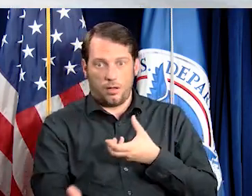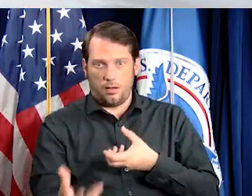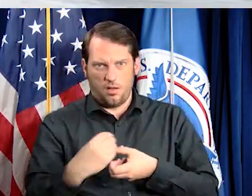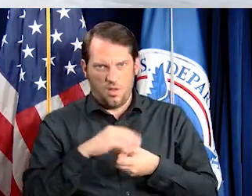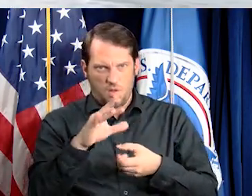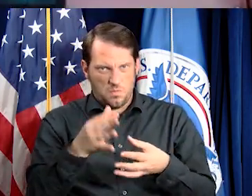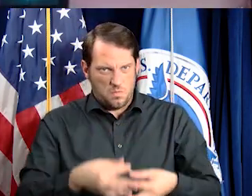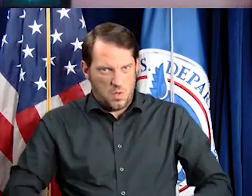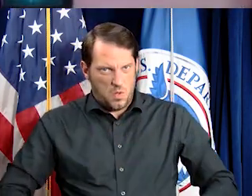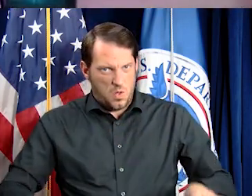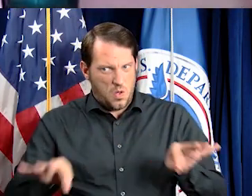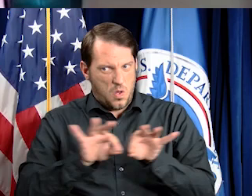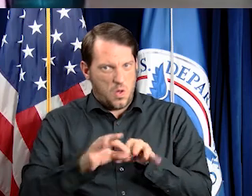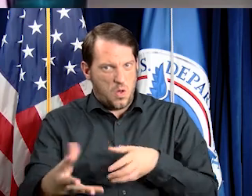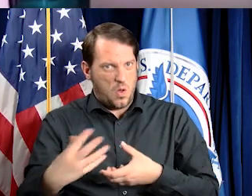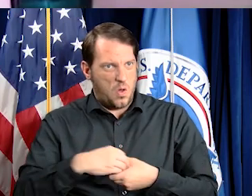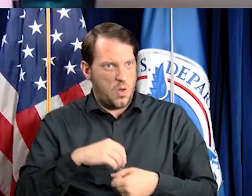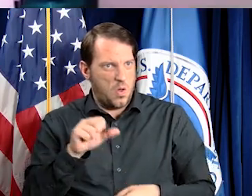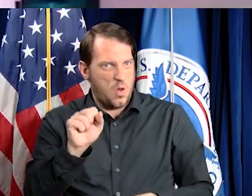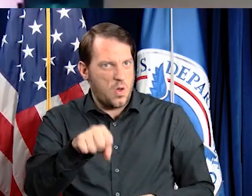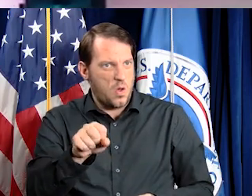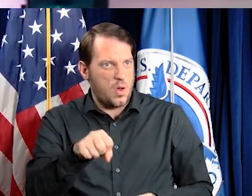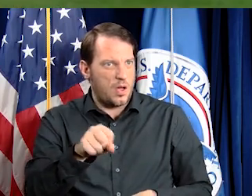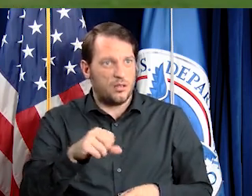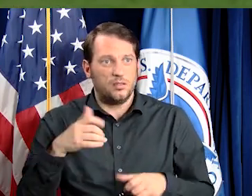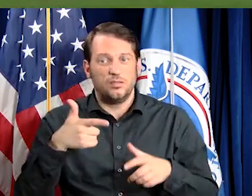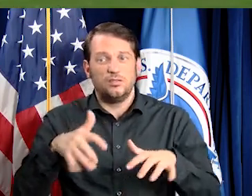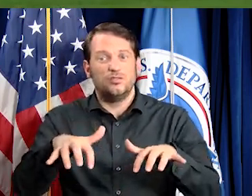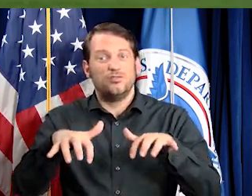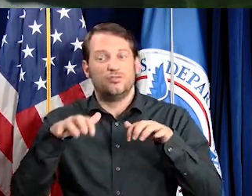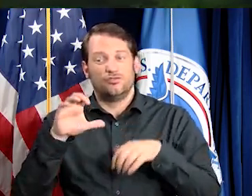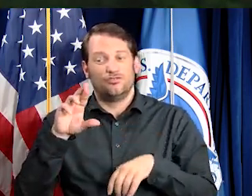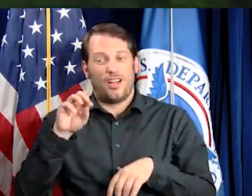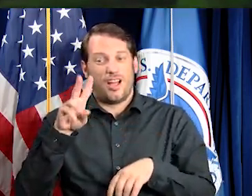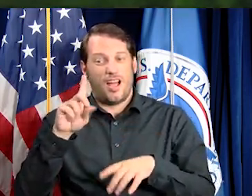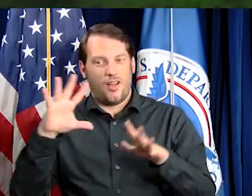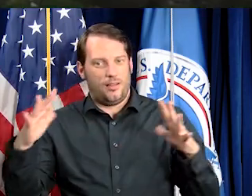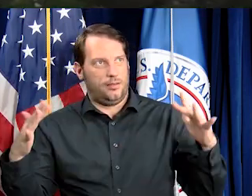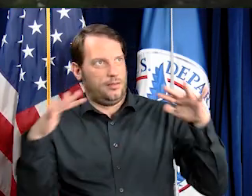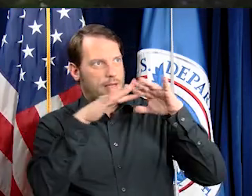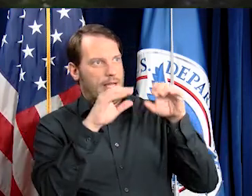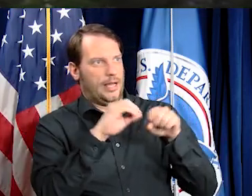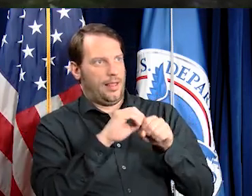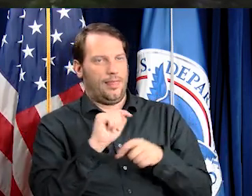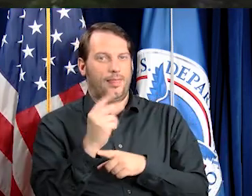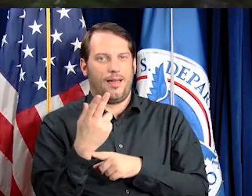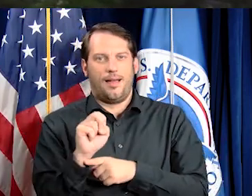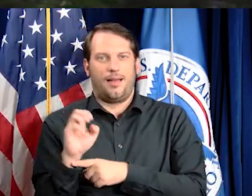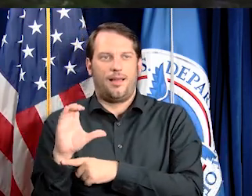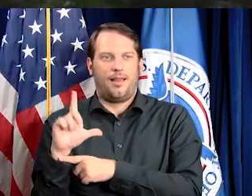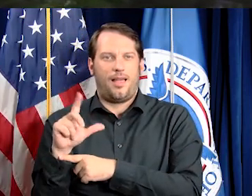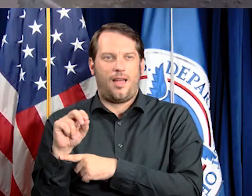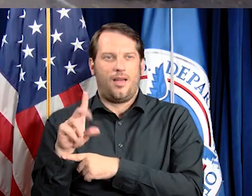In The Crowd in the Cloud, makers adapt off-the-shelf tools to help fill gaps left by official